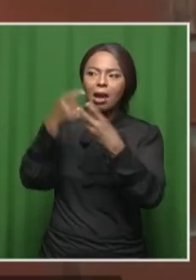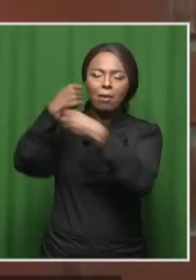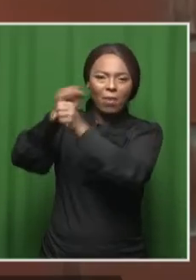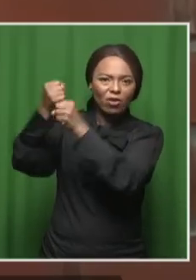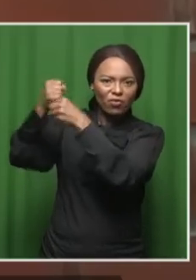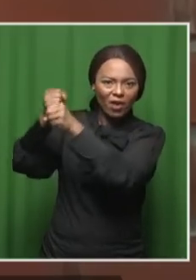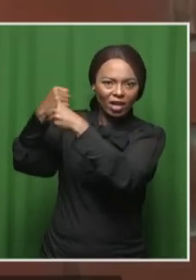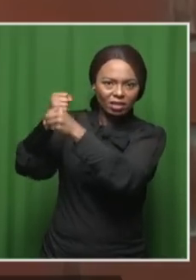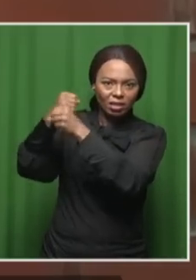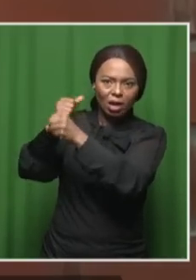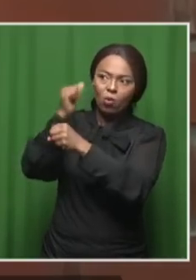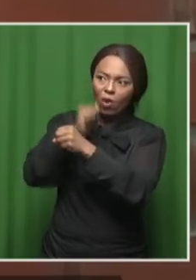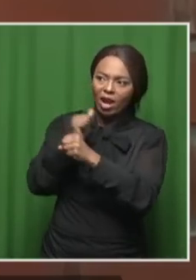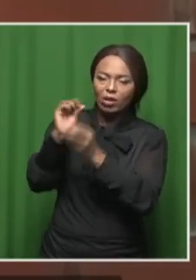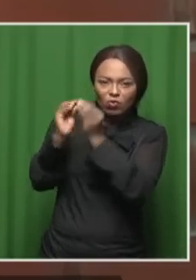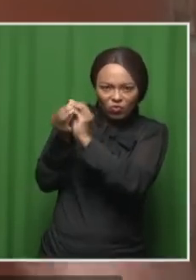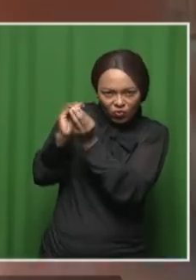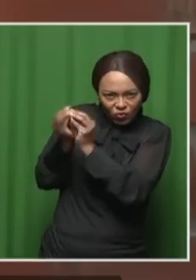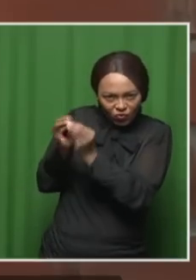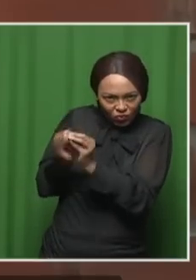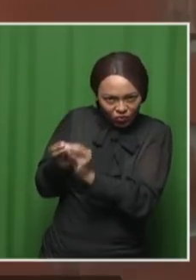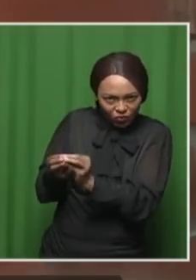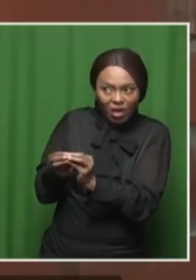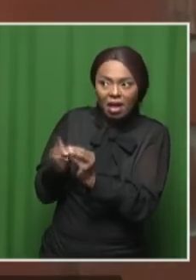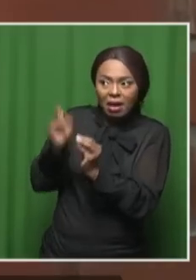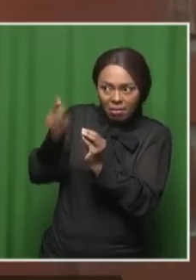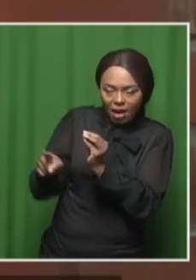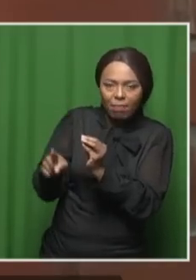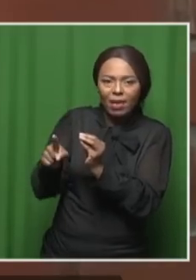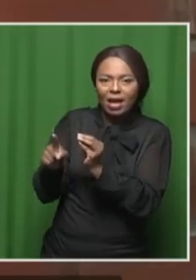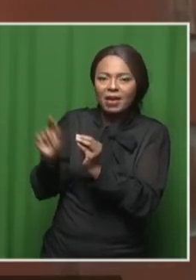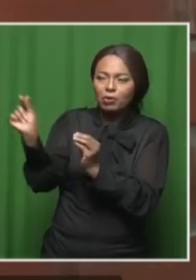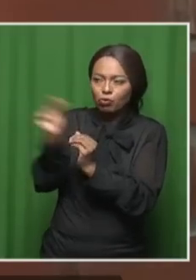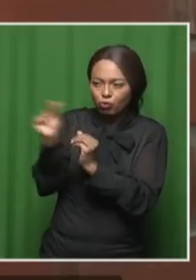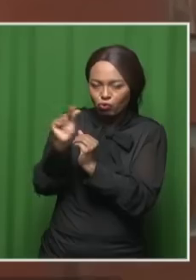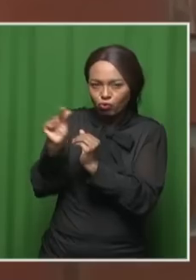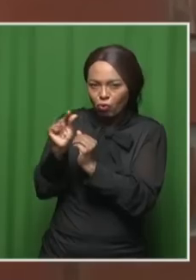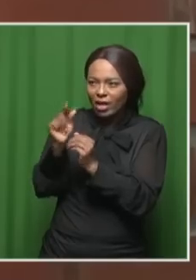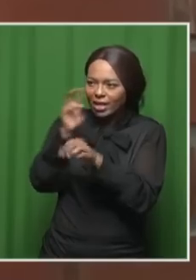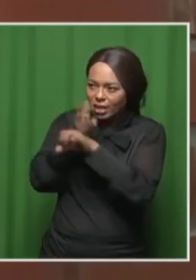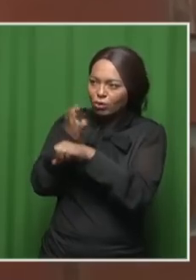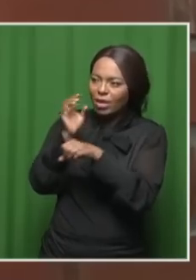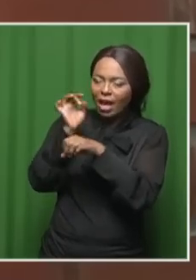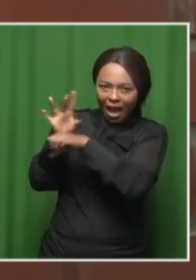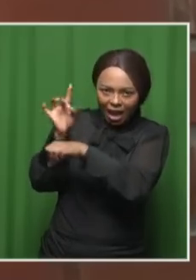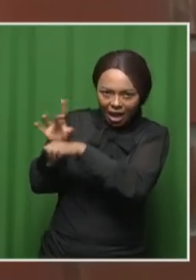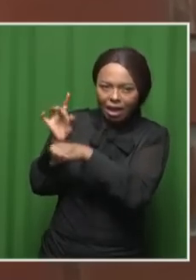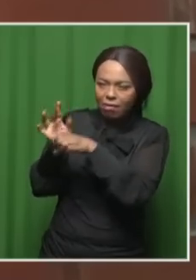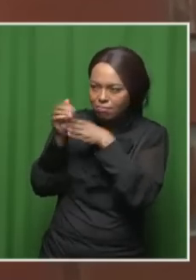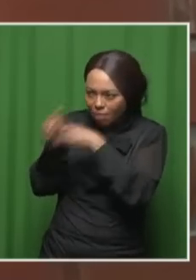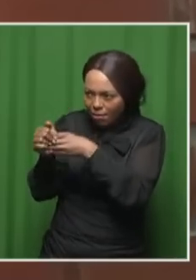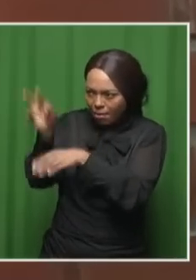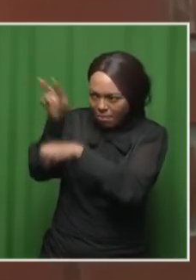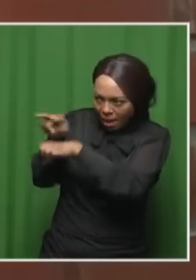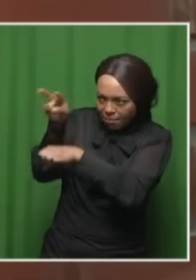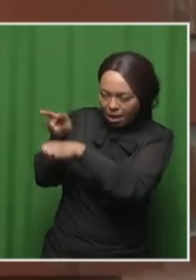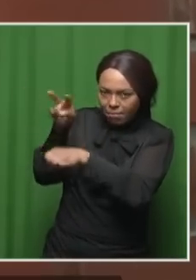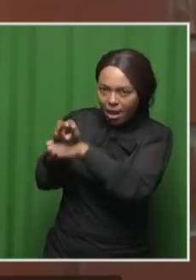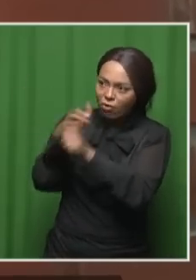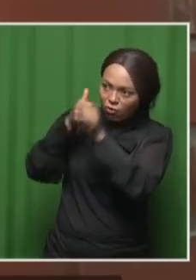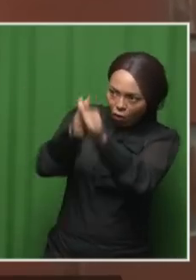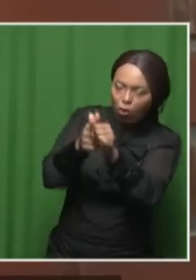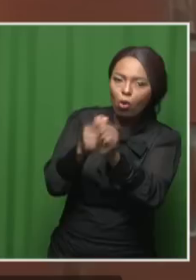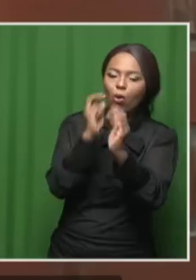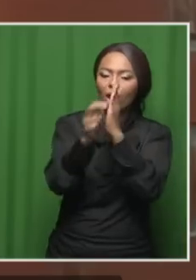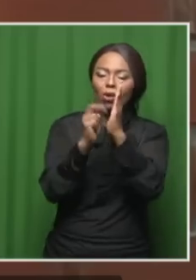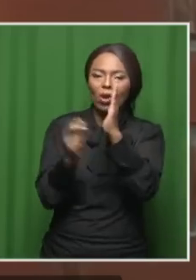when they are being processed. That has to be closely guarded all the time in relation to the regulation.